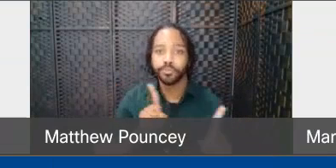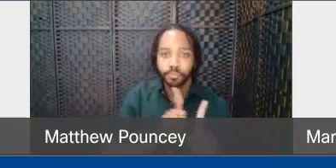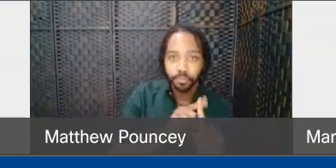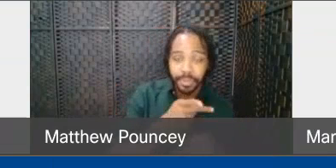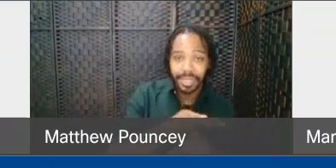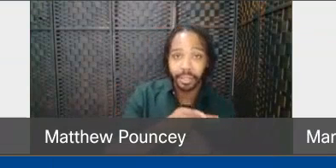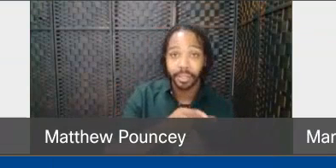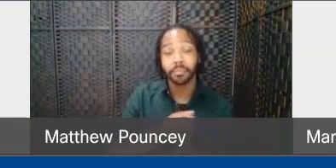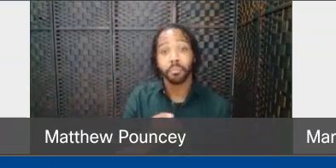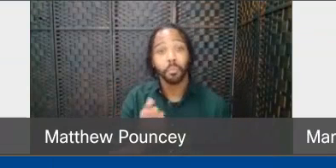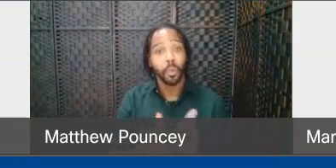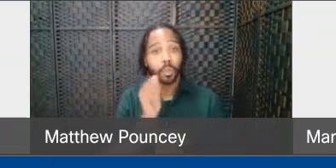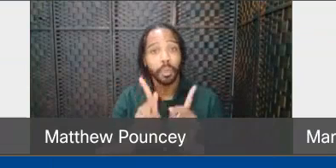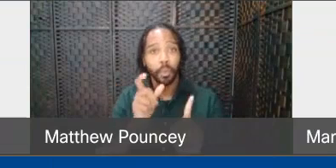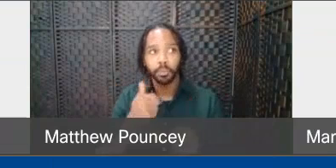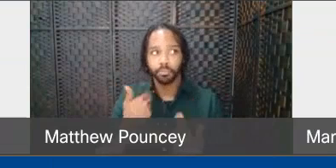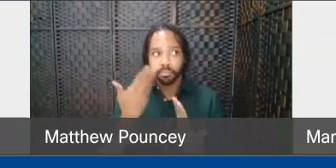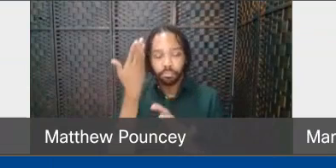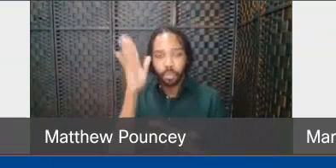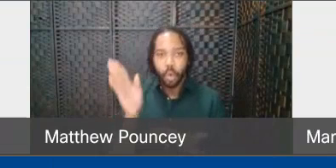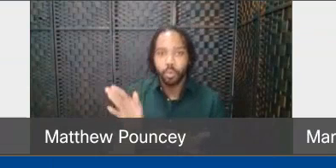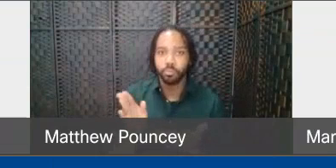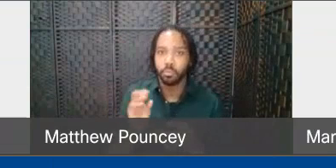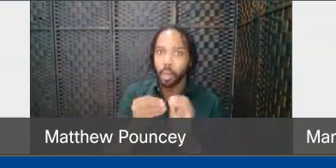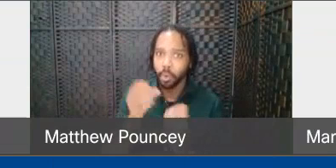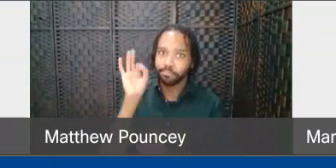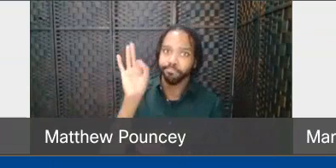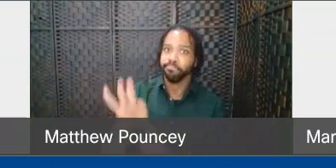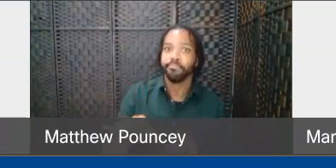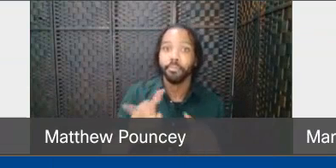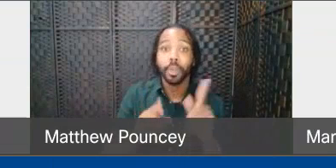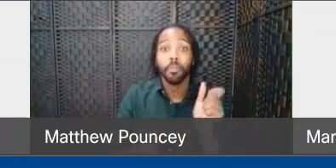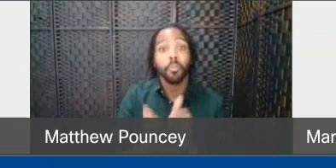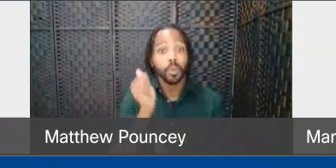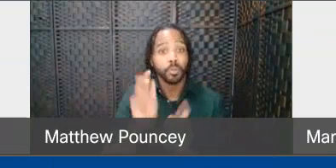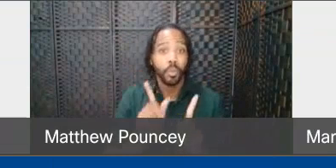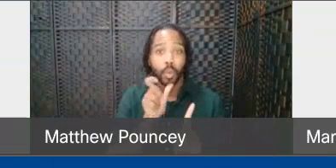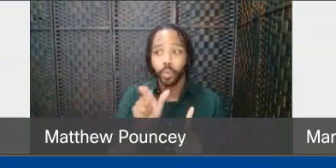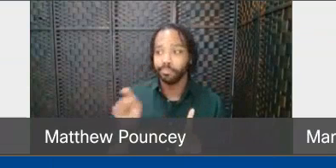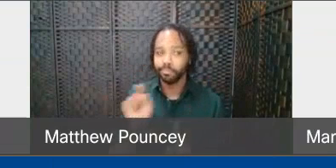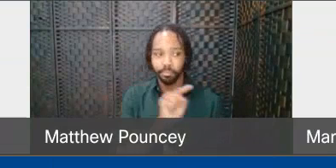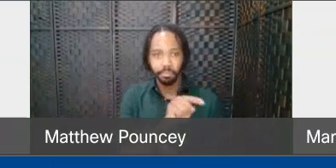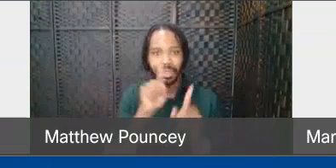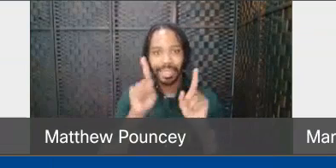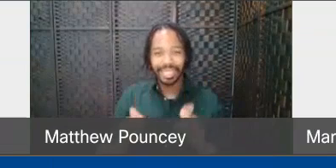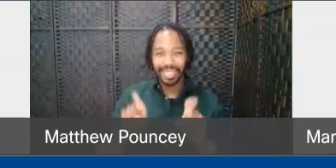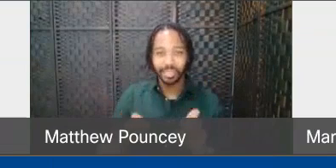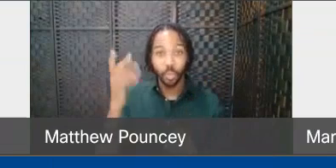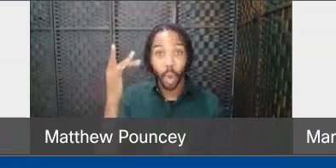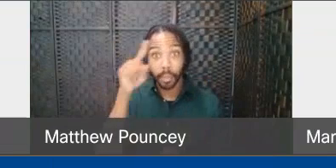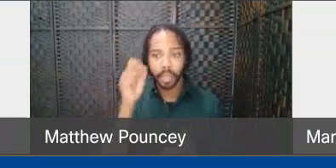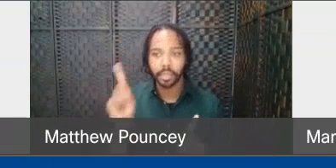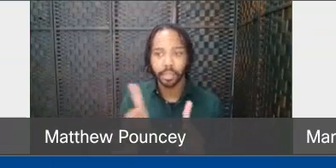Most of them, I don't know the number off the top of my head, most have been were people who were tested because of an exposure and have